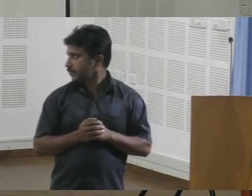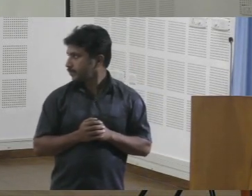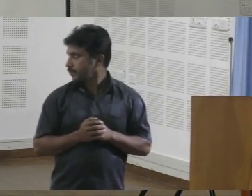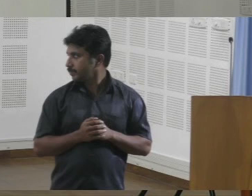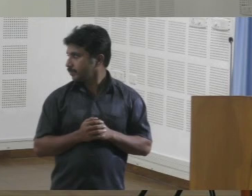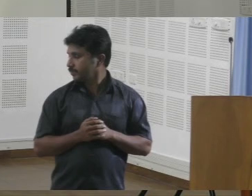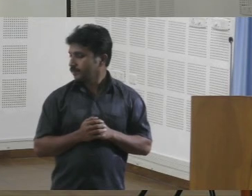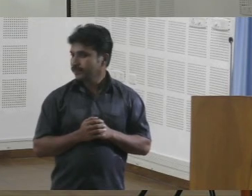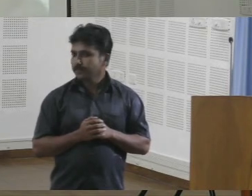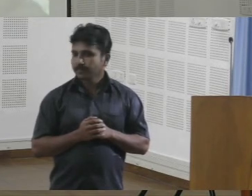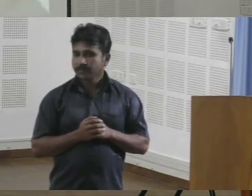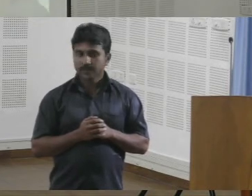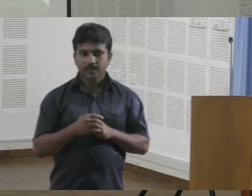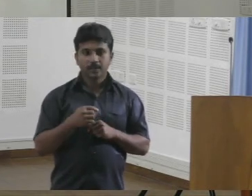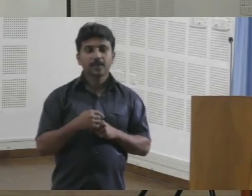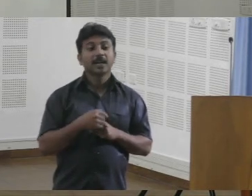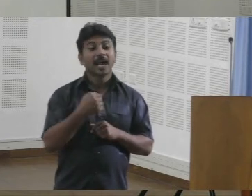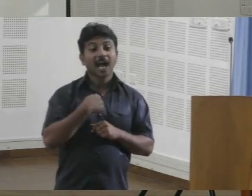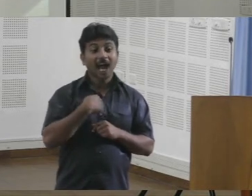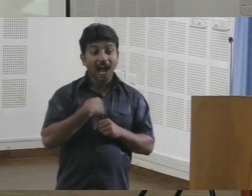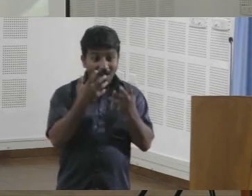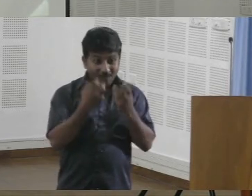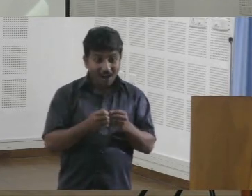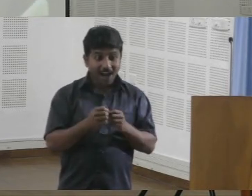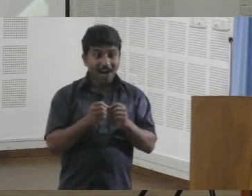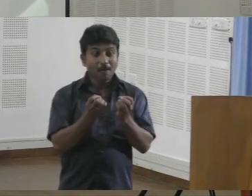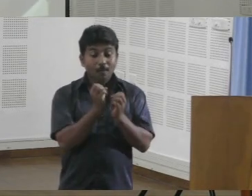Flower song. I want flower song. Adu one flower song.